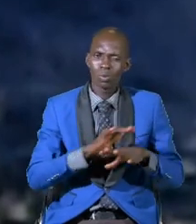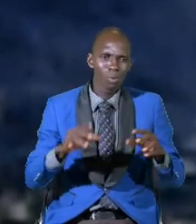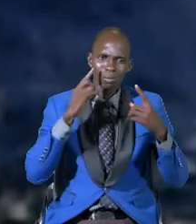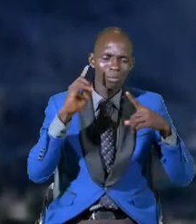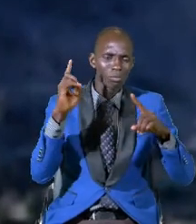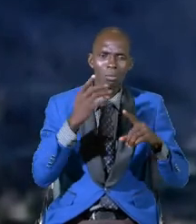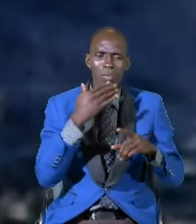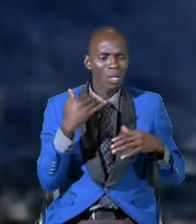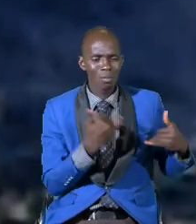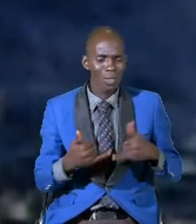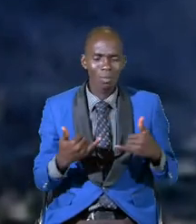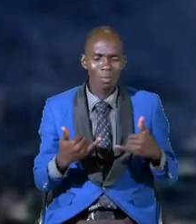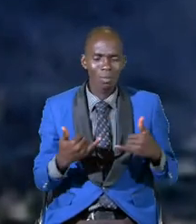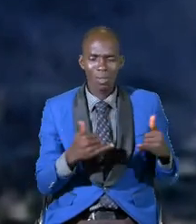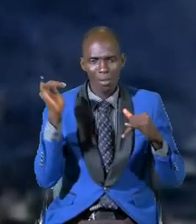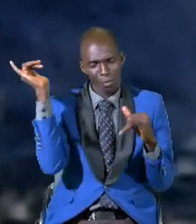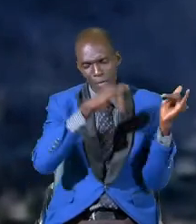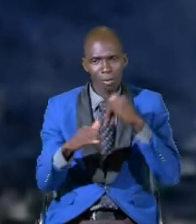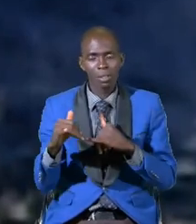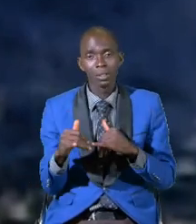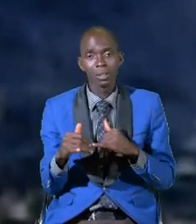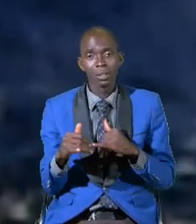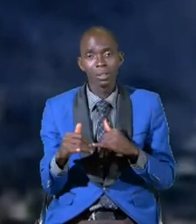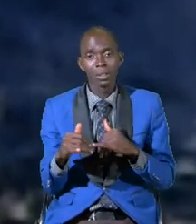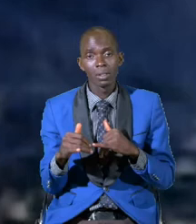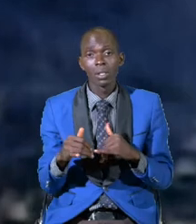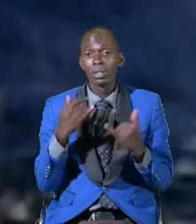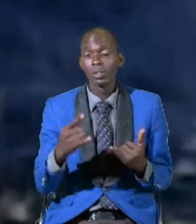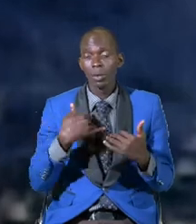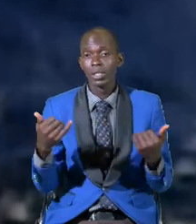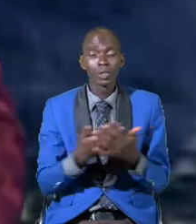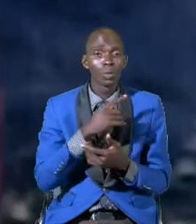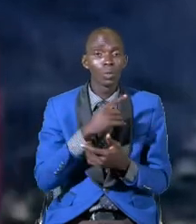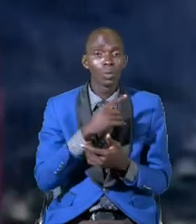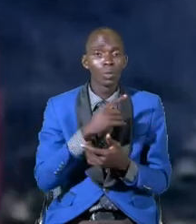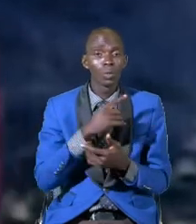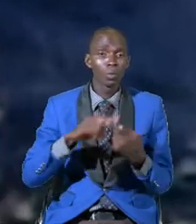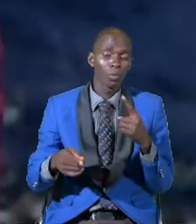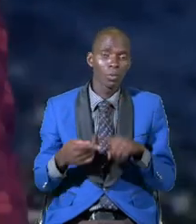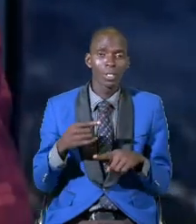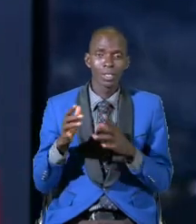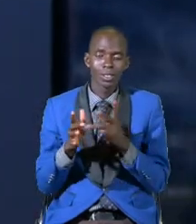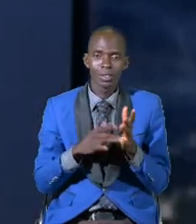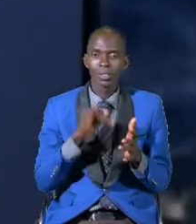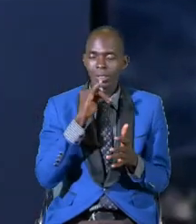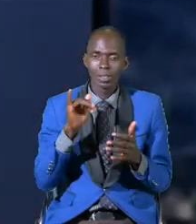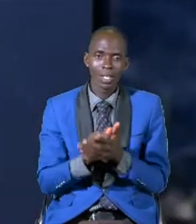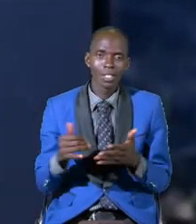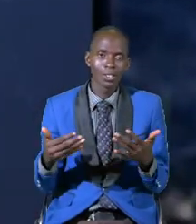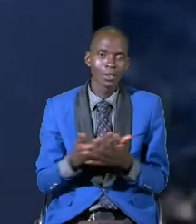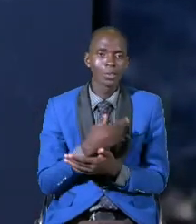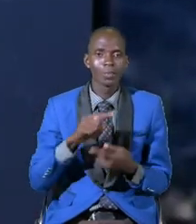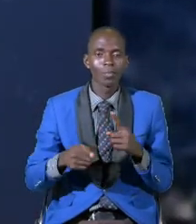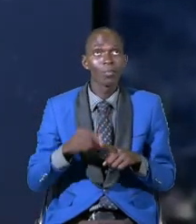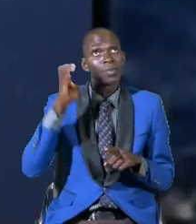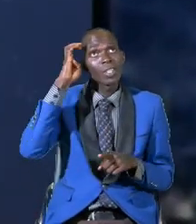you have a new companion. And Jesus is that new companion. He's the one that will pave the way